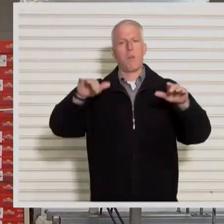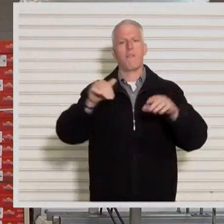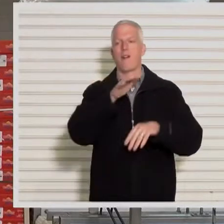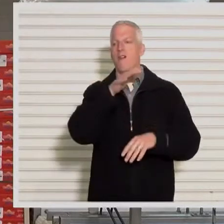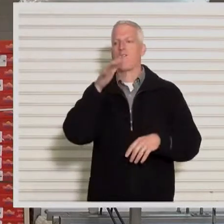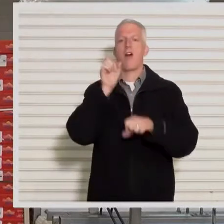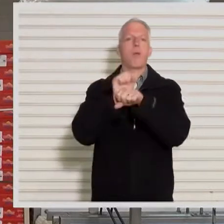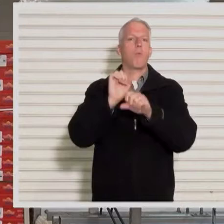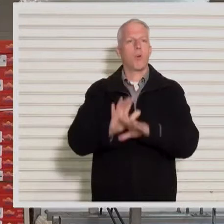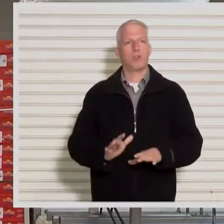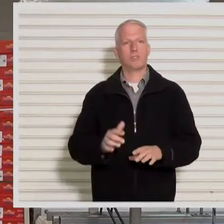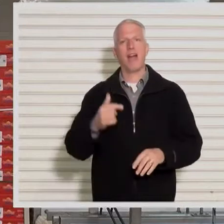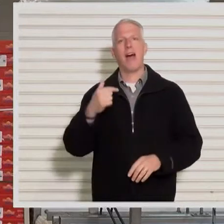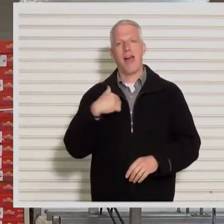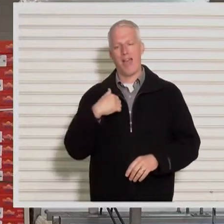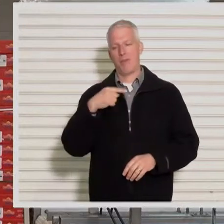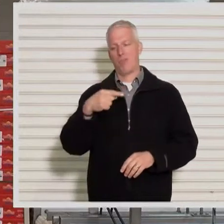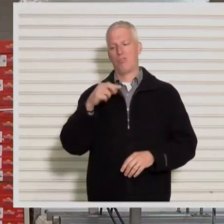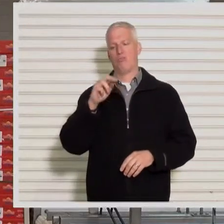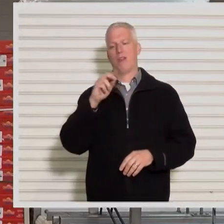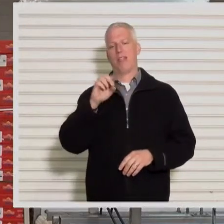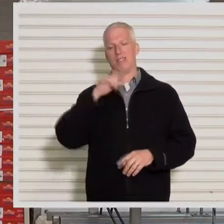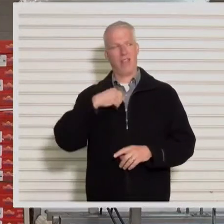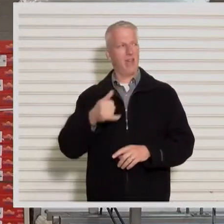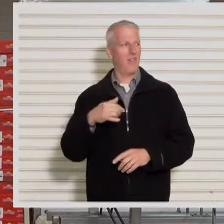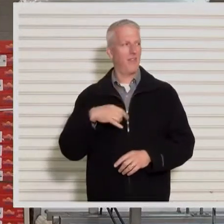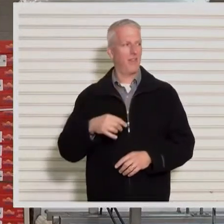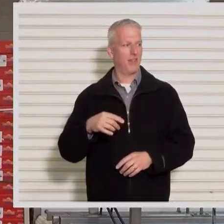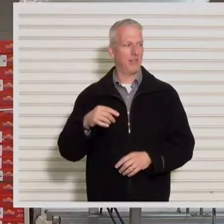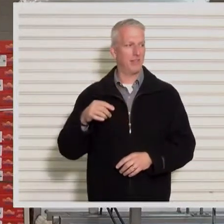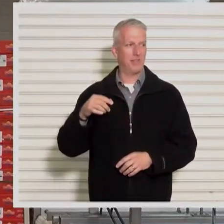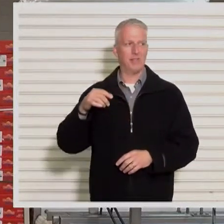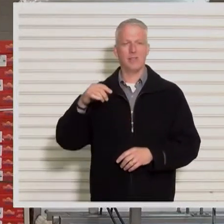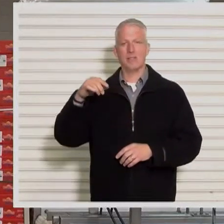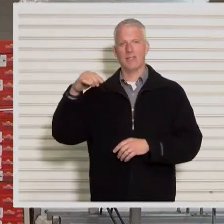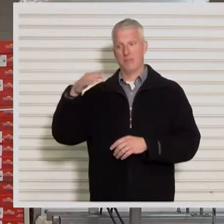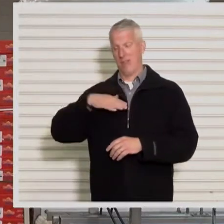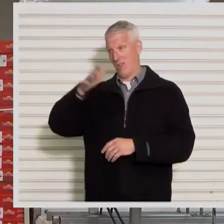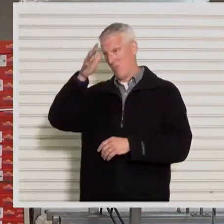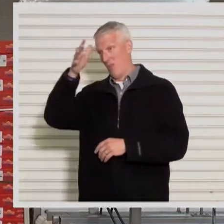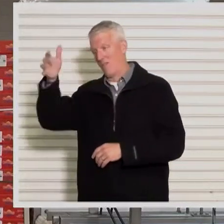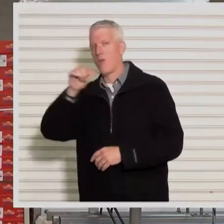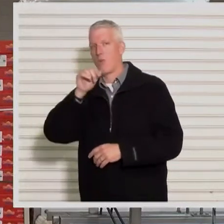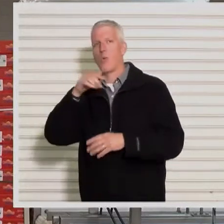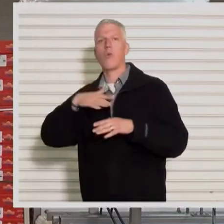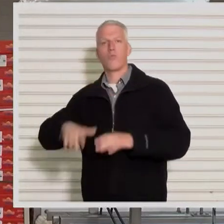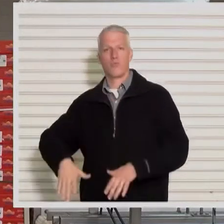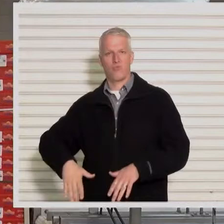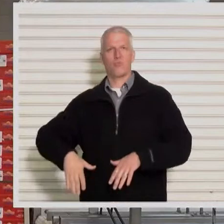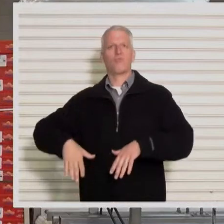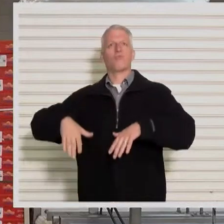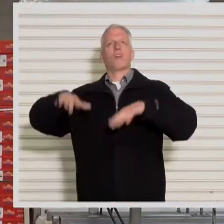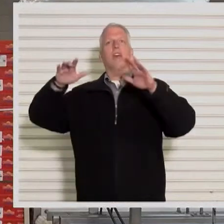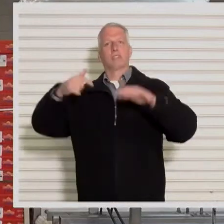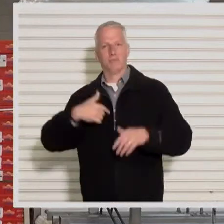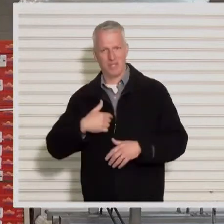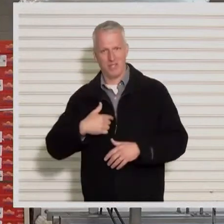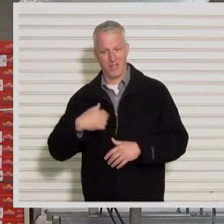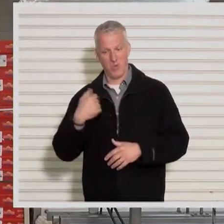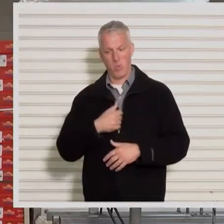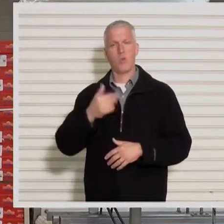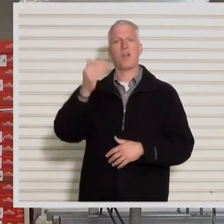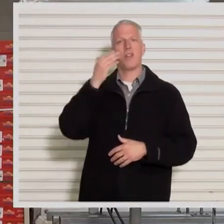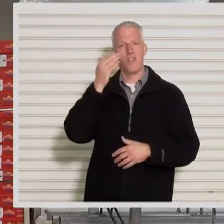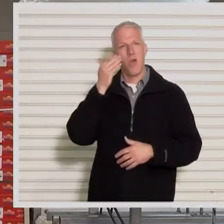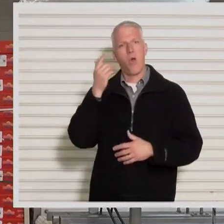the grandson of a bracero who raised me. We know what it's like to lack access